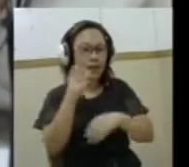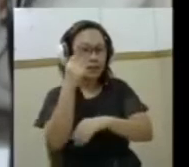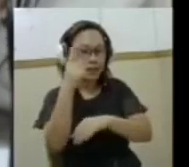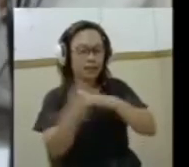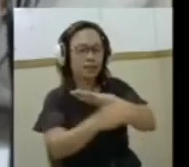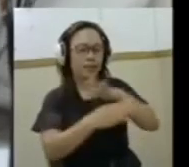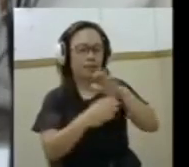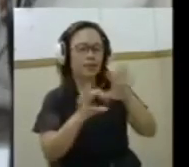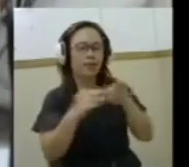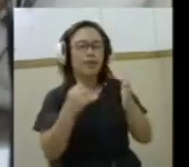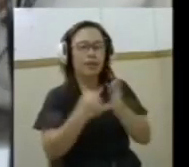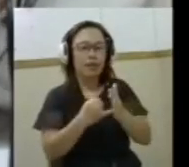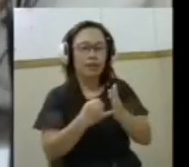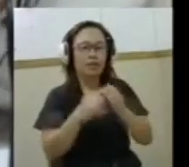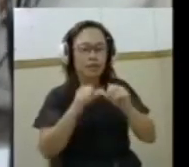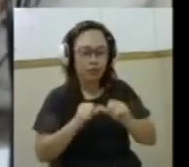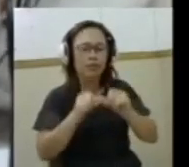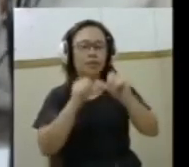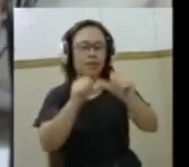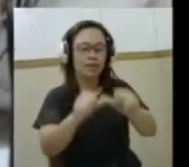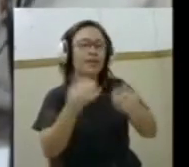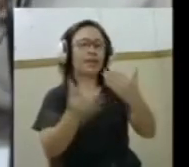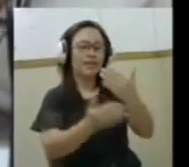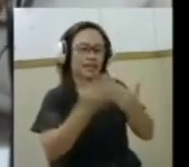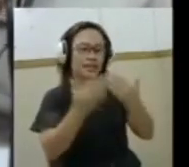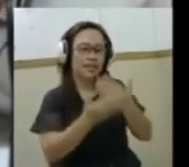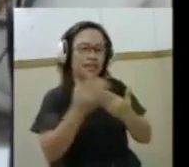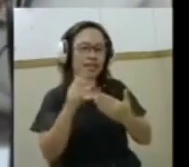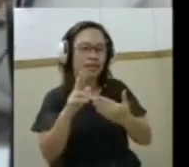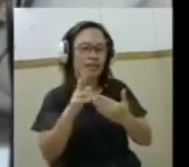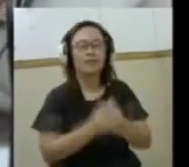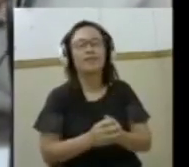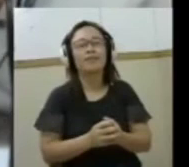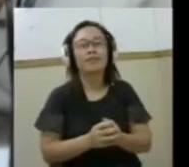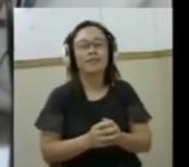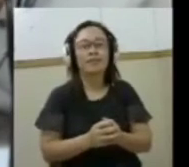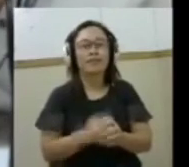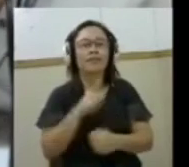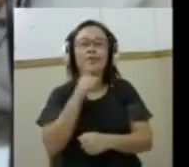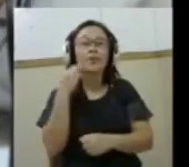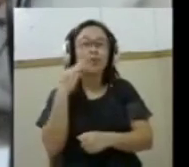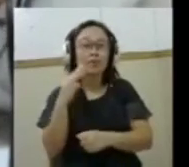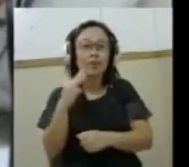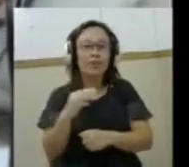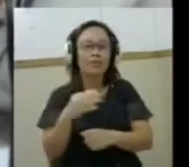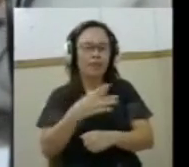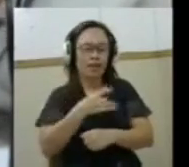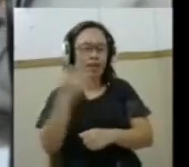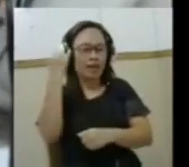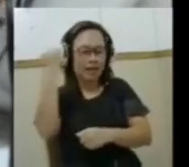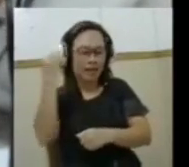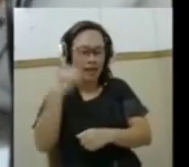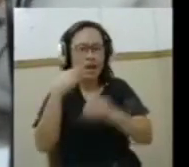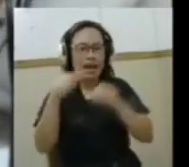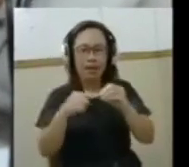of it, it will eventually become easier. Yes, that's true, Ma'am Ans. I really like the idea of